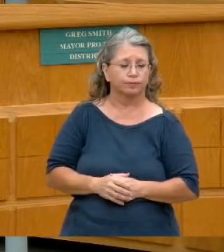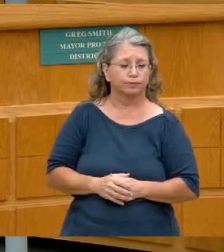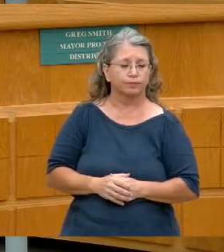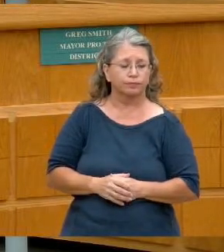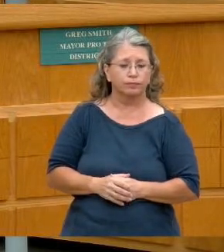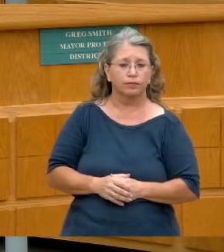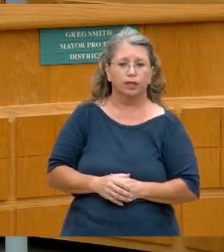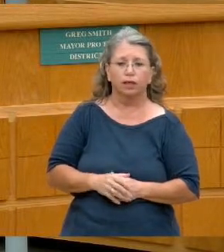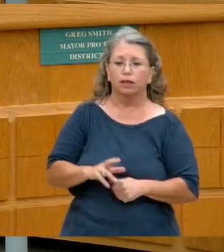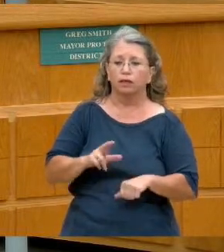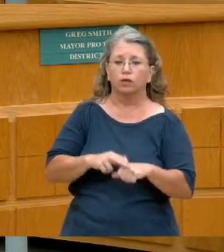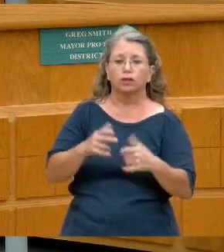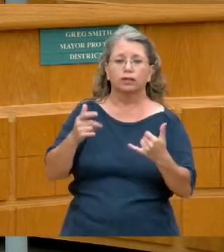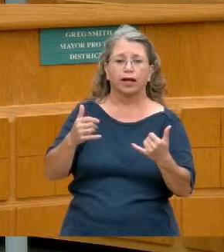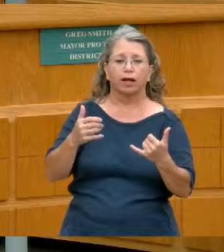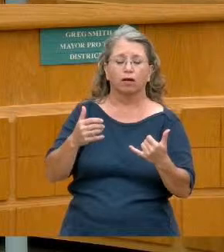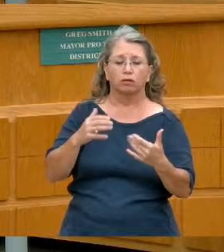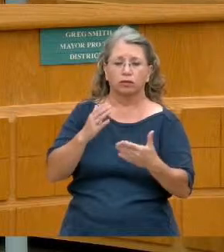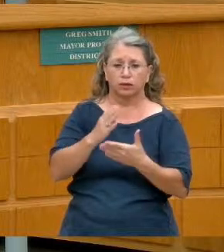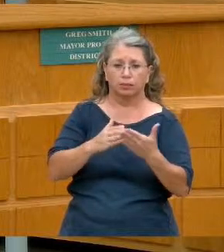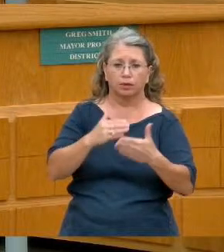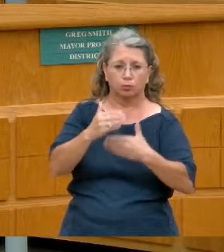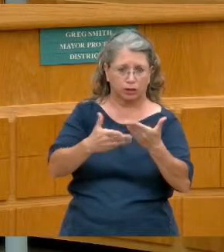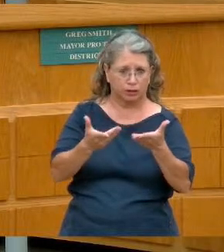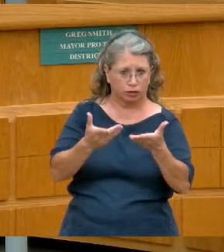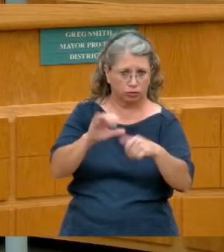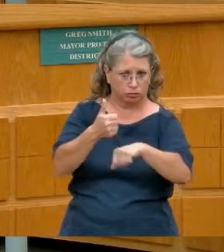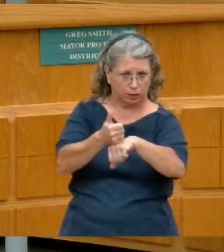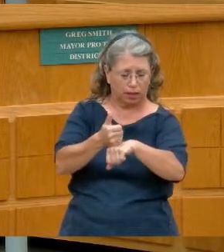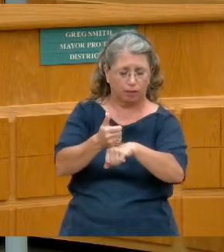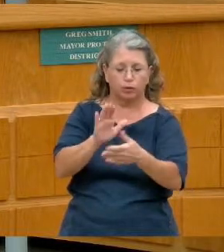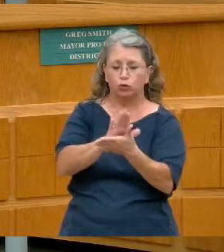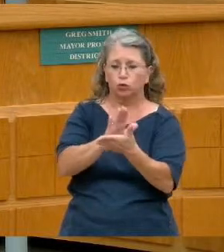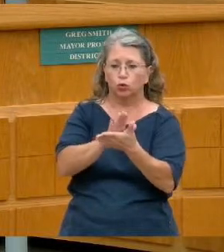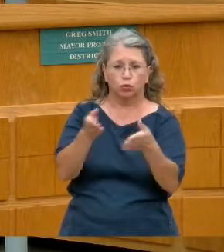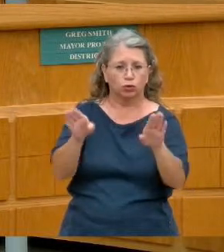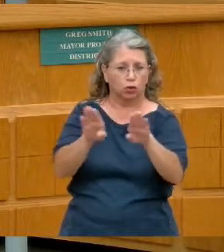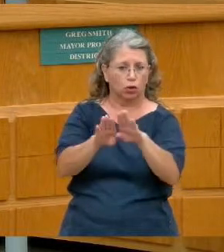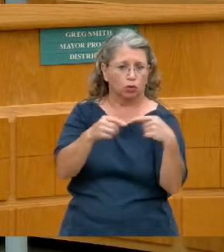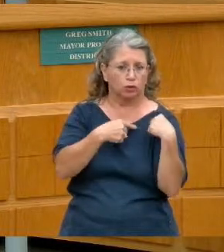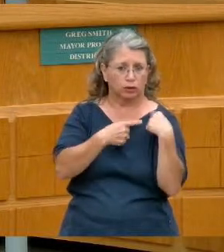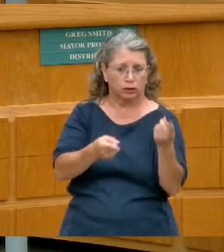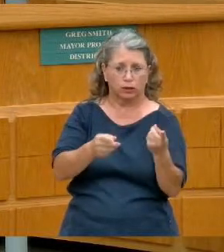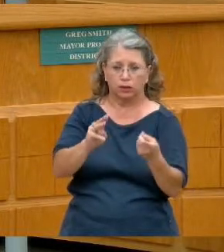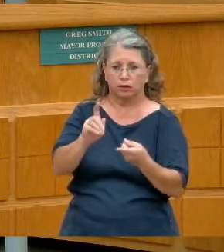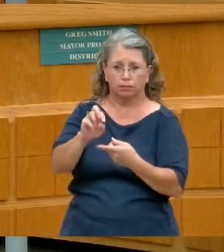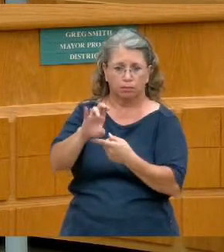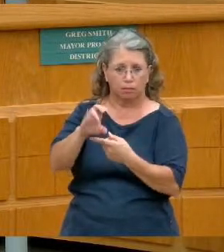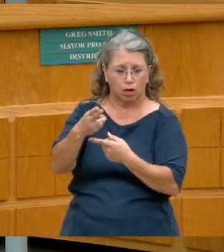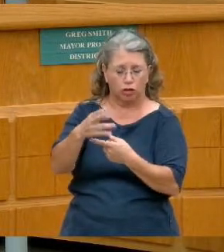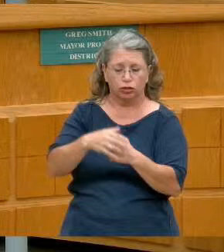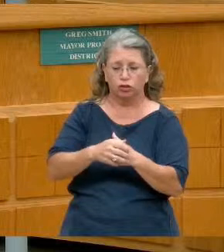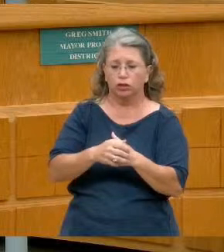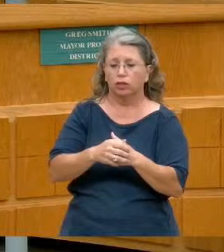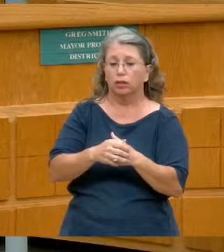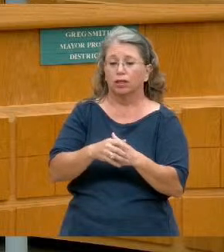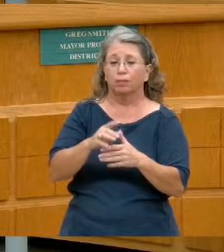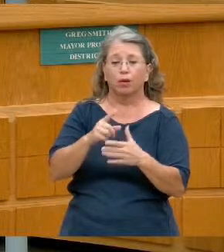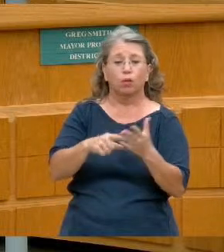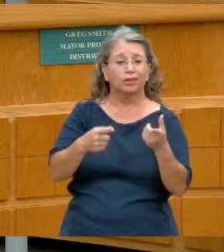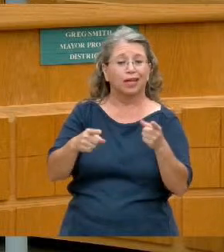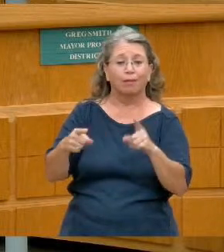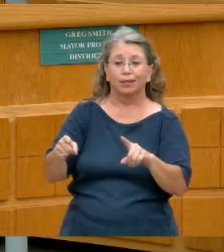school closures that are in place. This has been going on since March. And lastly, what's not happening so much are